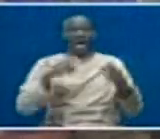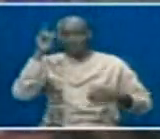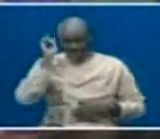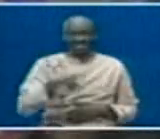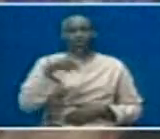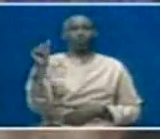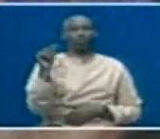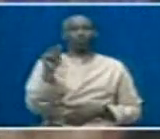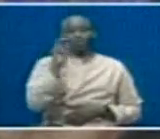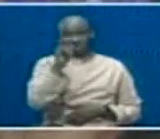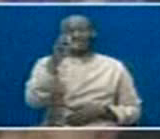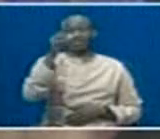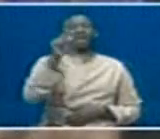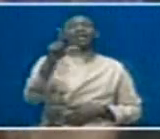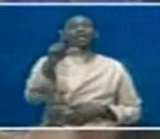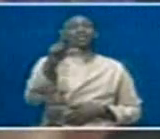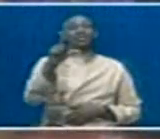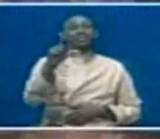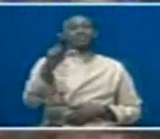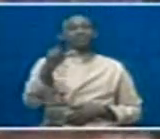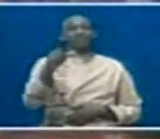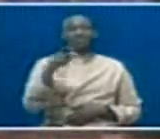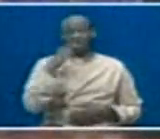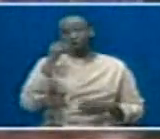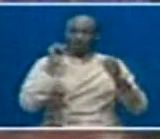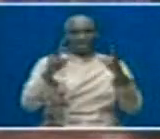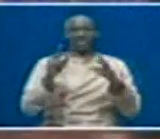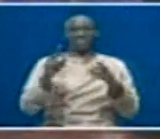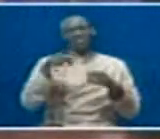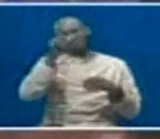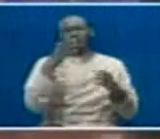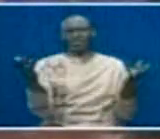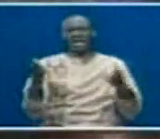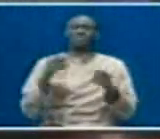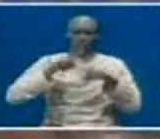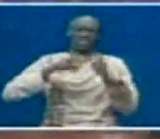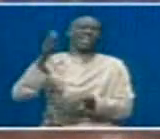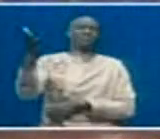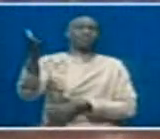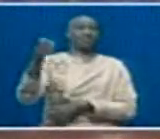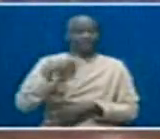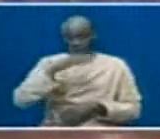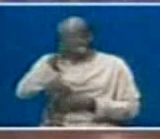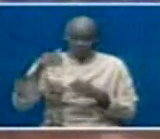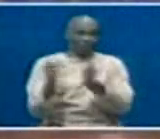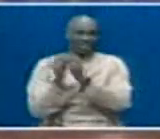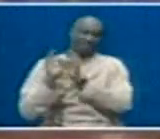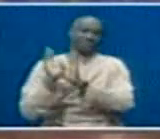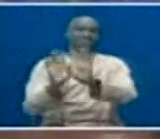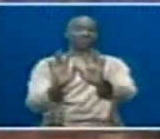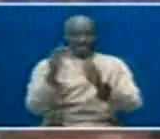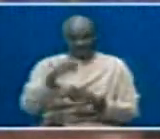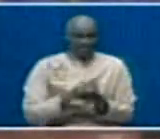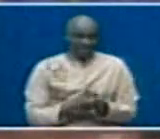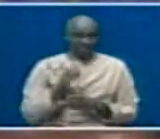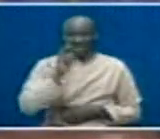go to see Sal. And he said, Hamza said, yes, Sal is at the Movenpick. So they all came to the Movenpick.